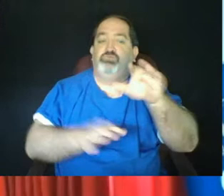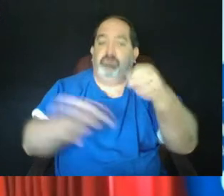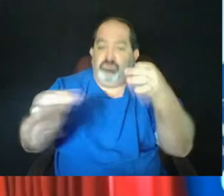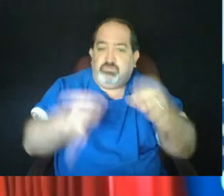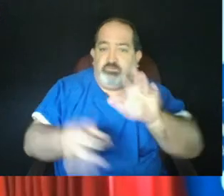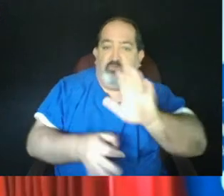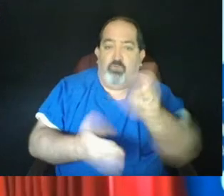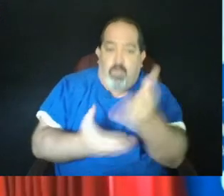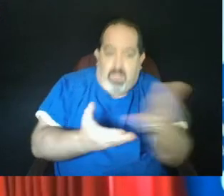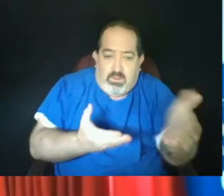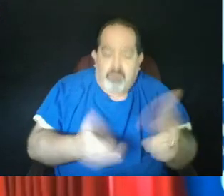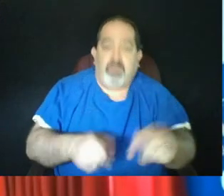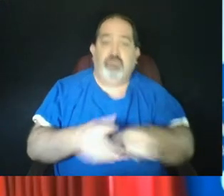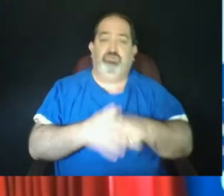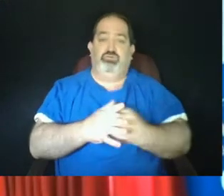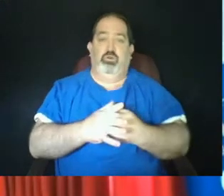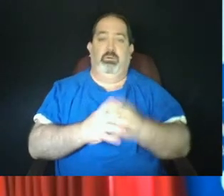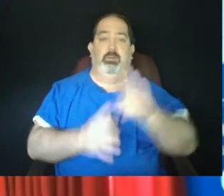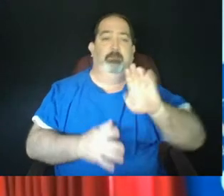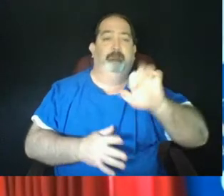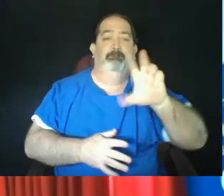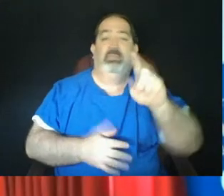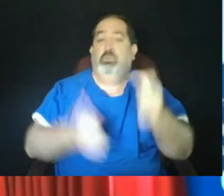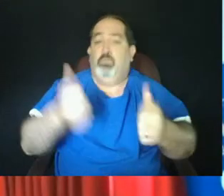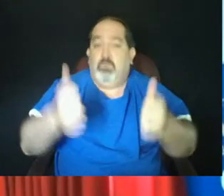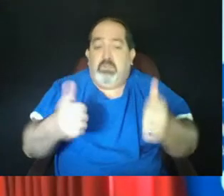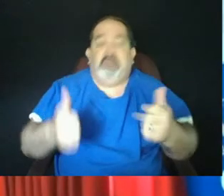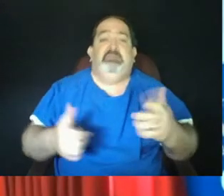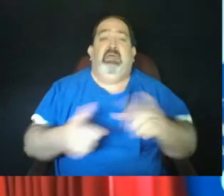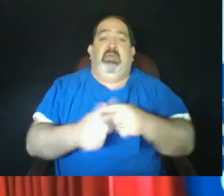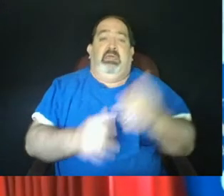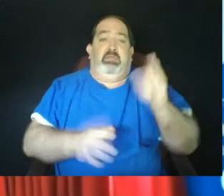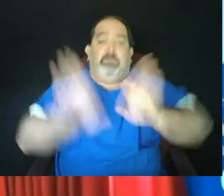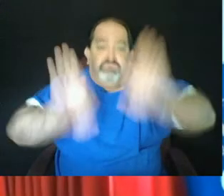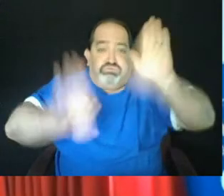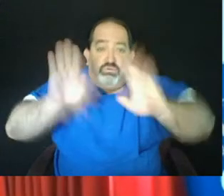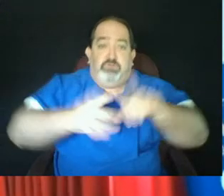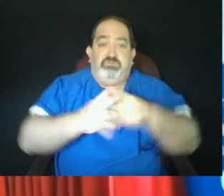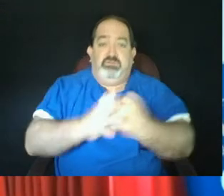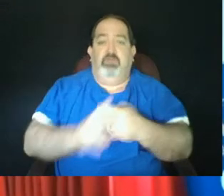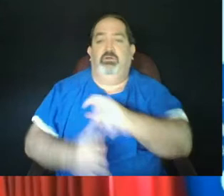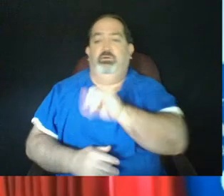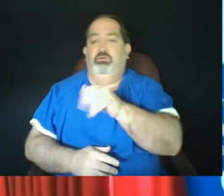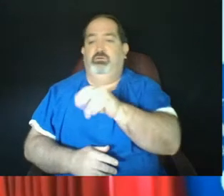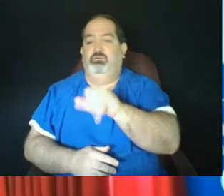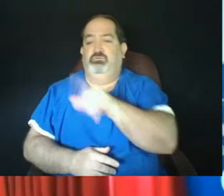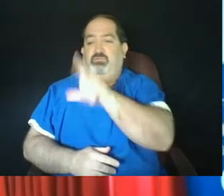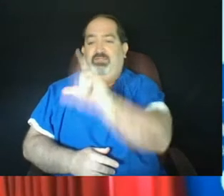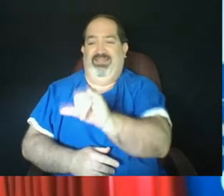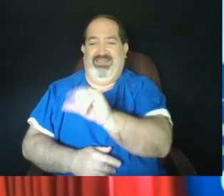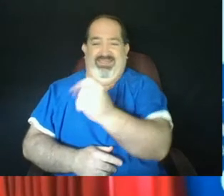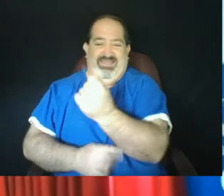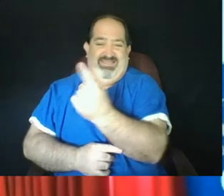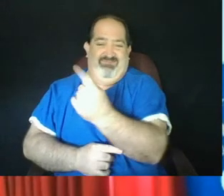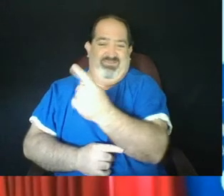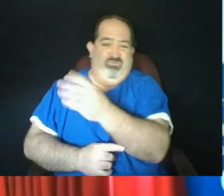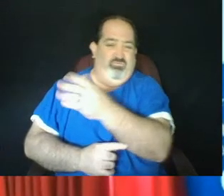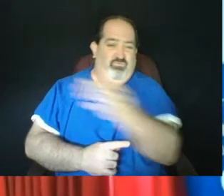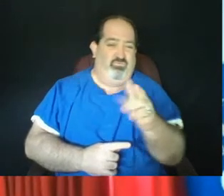the item, and a starting bid. And the auction itself will run from the 11th through the 25th.